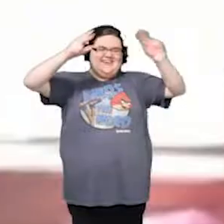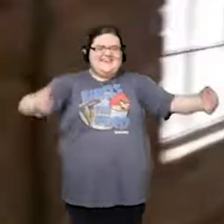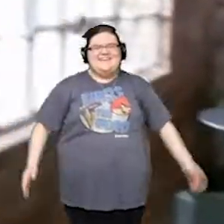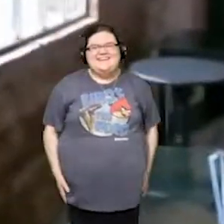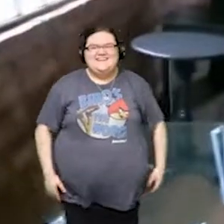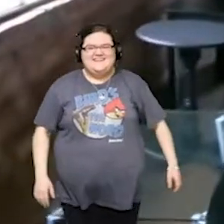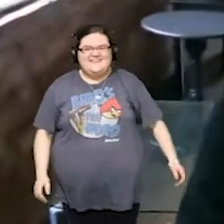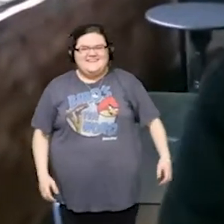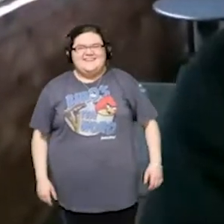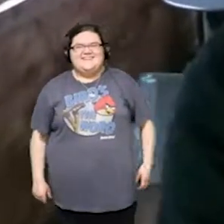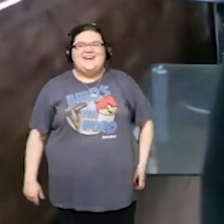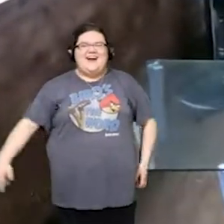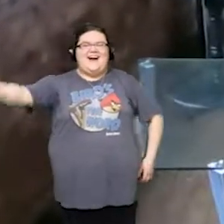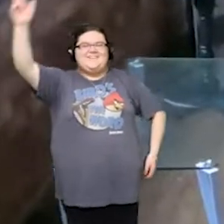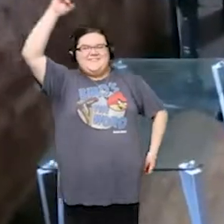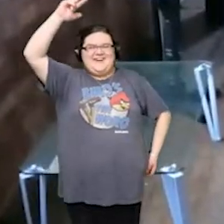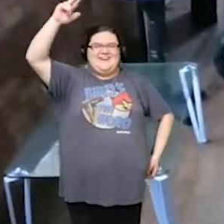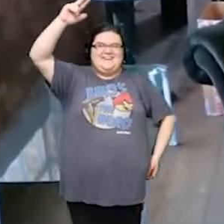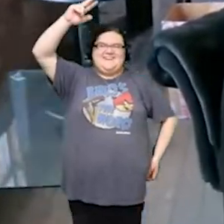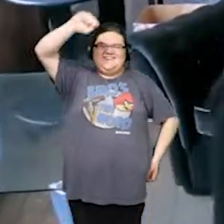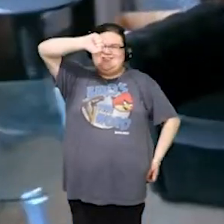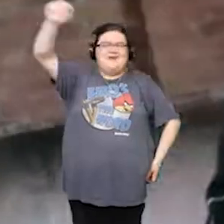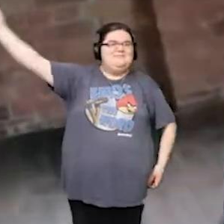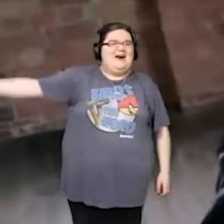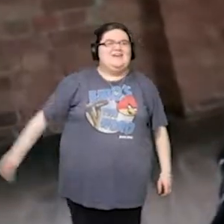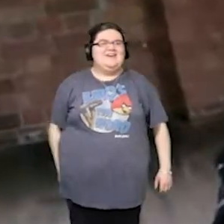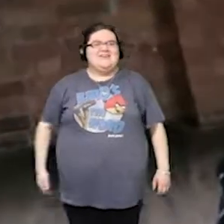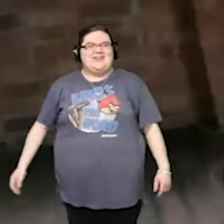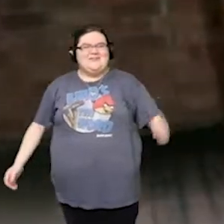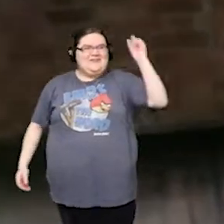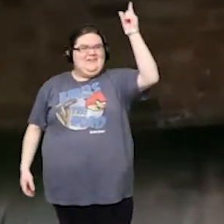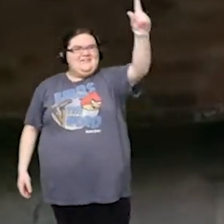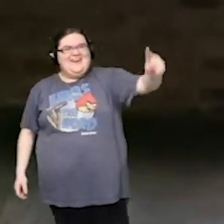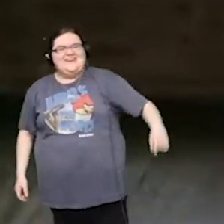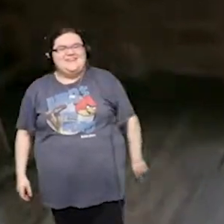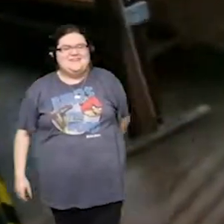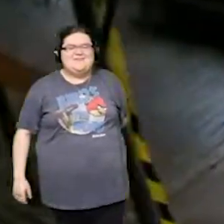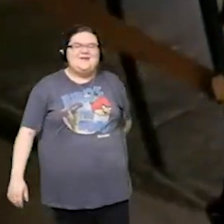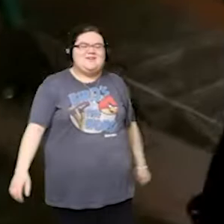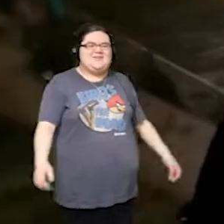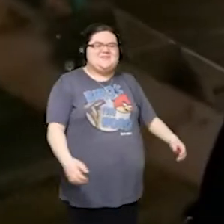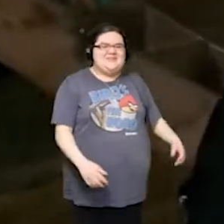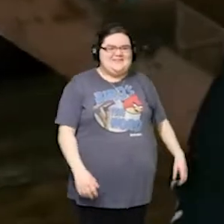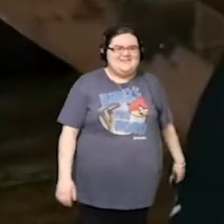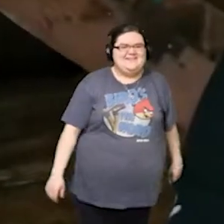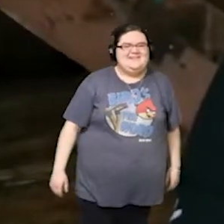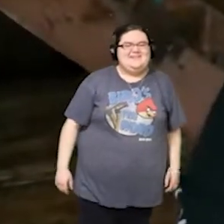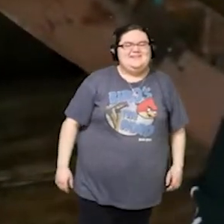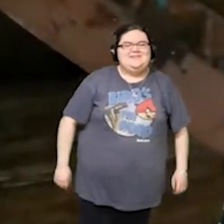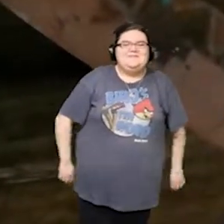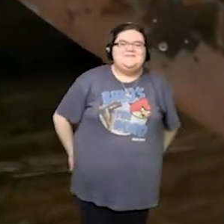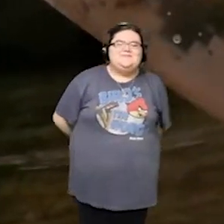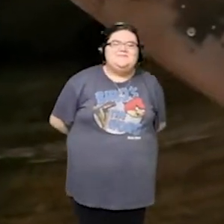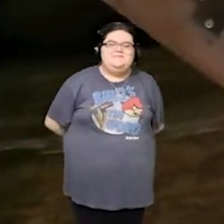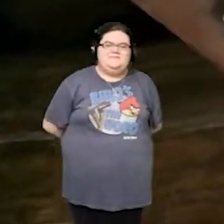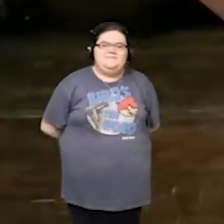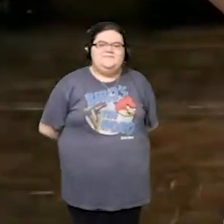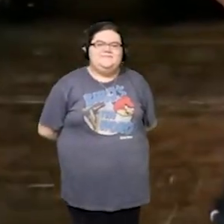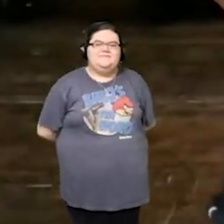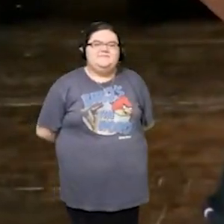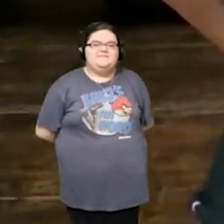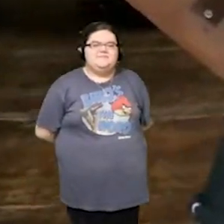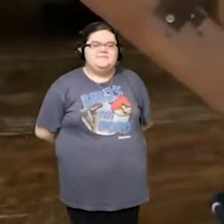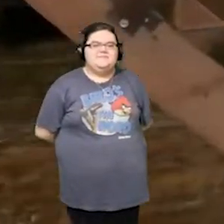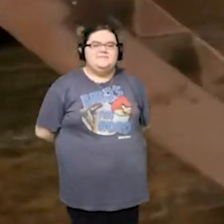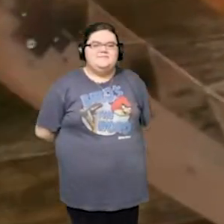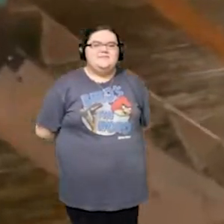Yeah, hopefully. Let's go, we've got some power, so go over there and subscribe Jay to him is too. Jay is giving you guys the Da Vinci code to